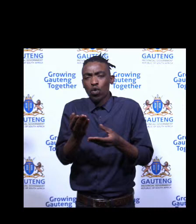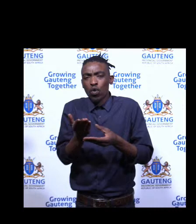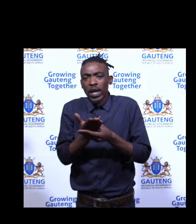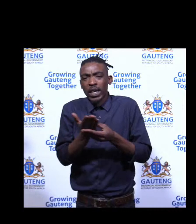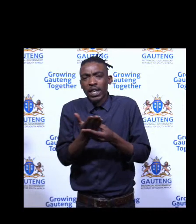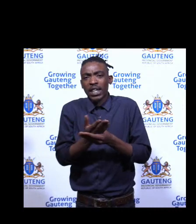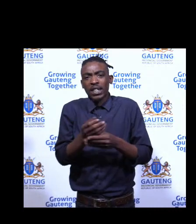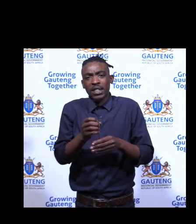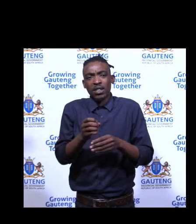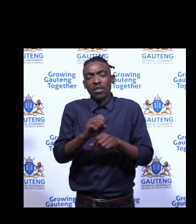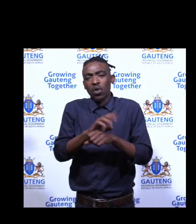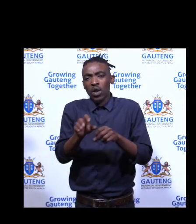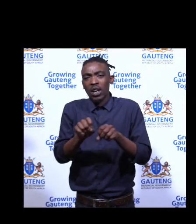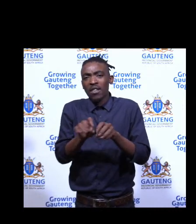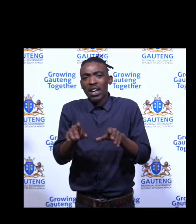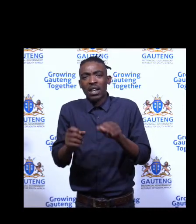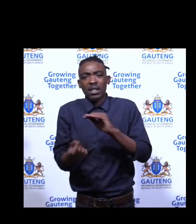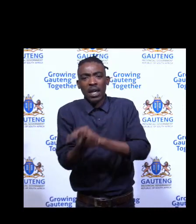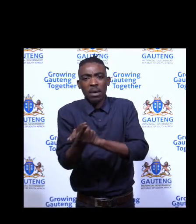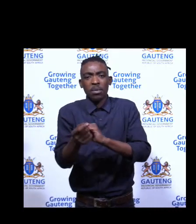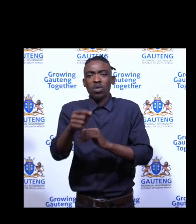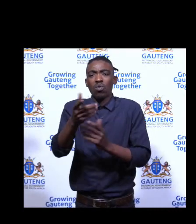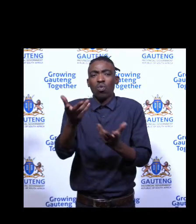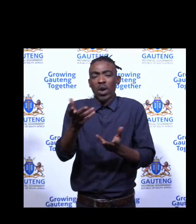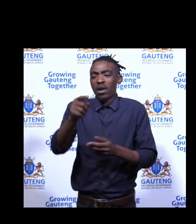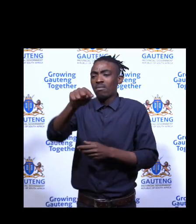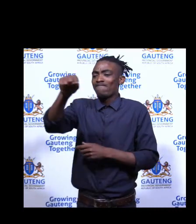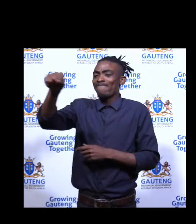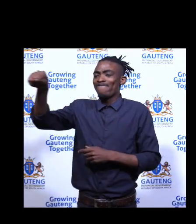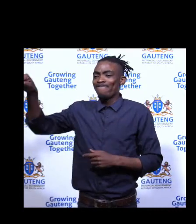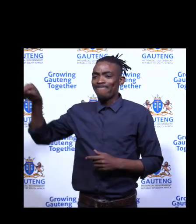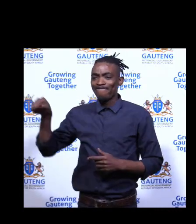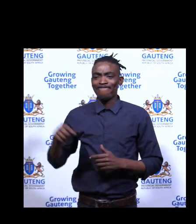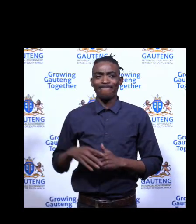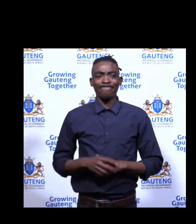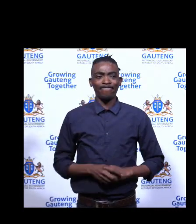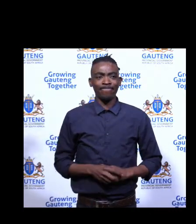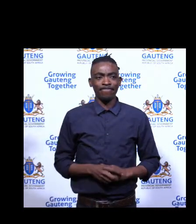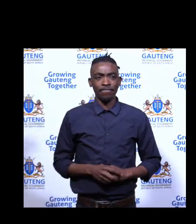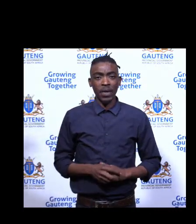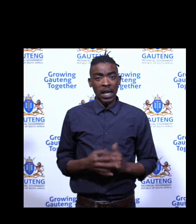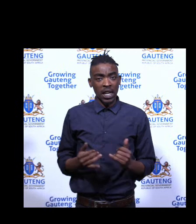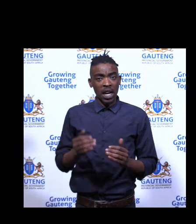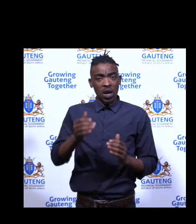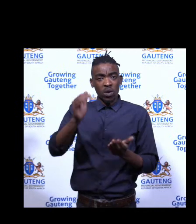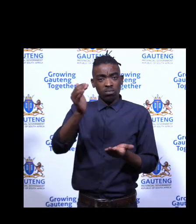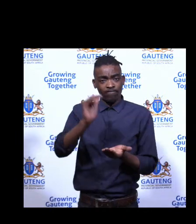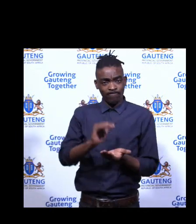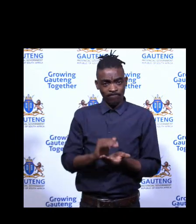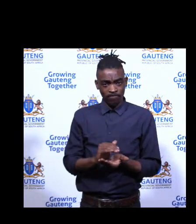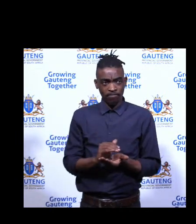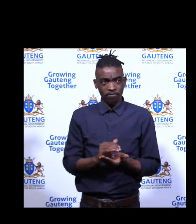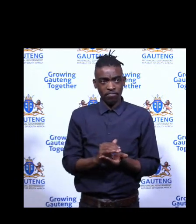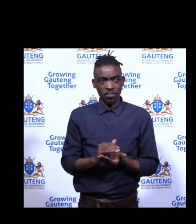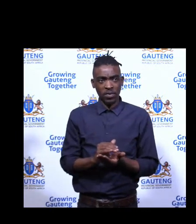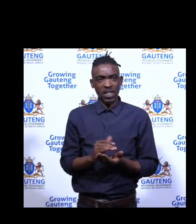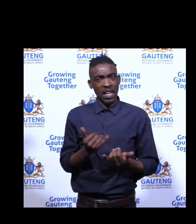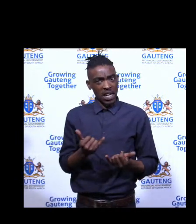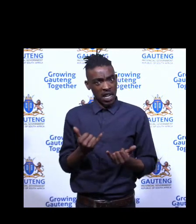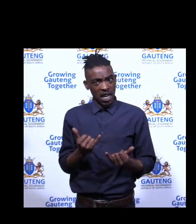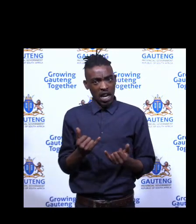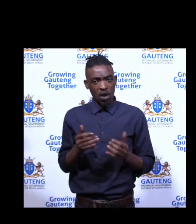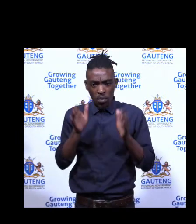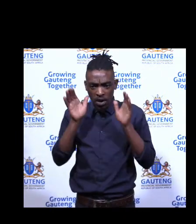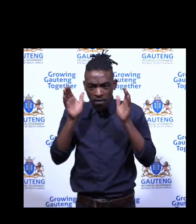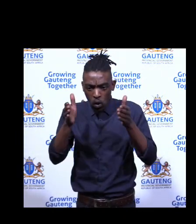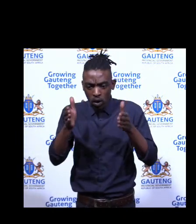large means the pandemic grows fast. Something small means the pandemic has slowed down. So once we have removed those hotspots, that